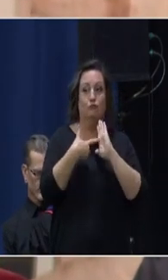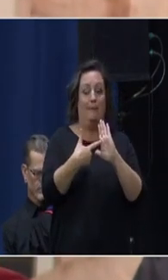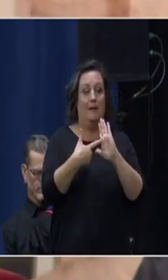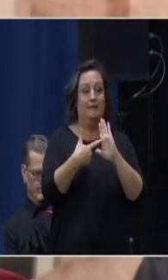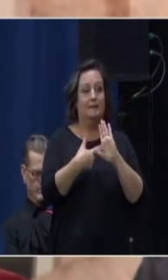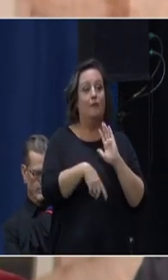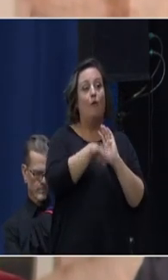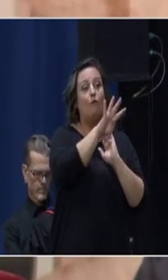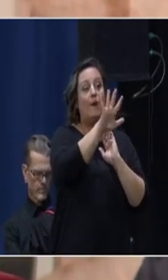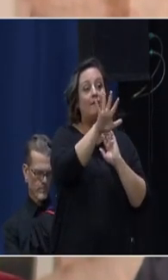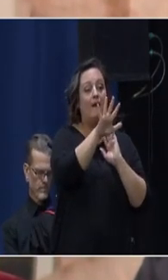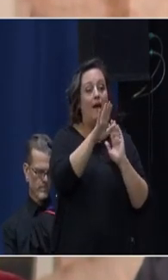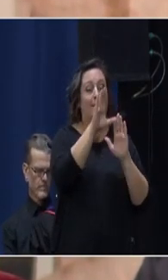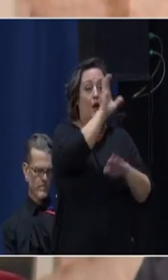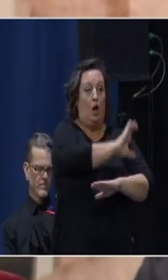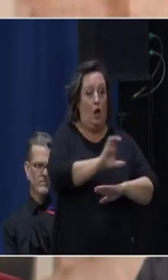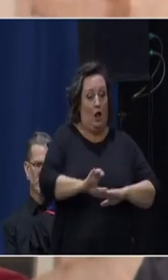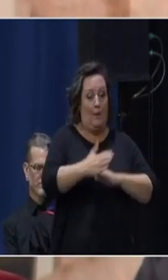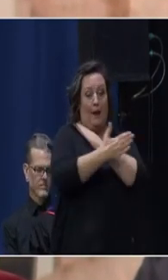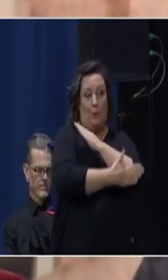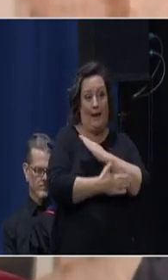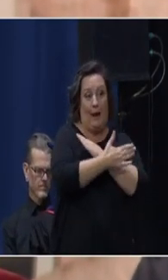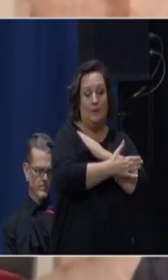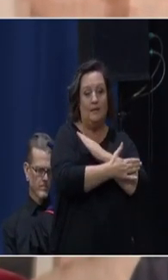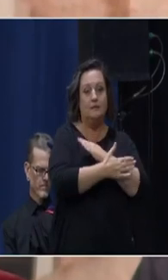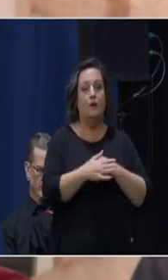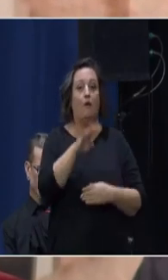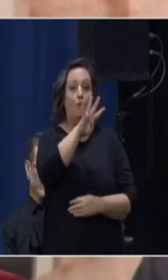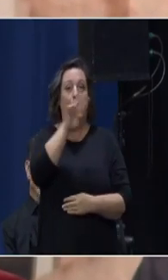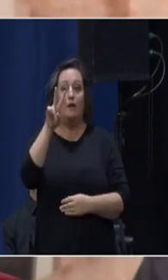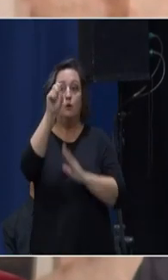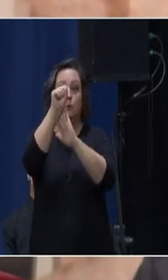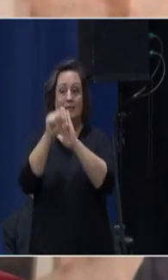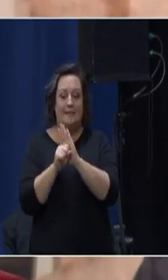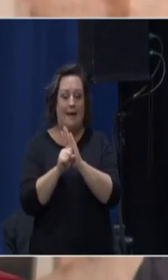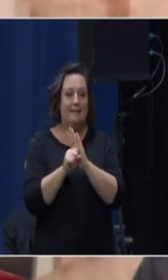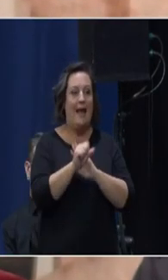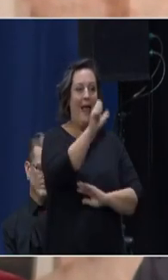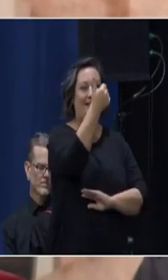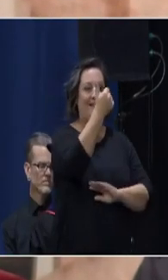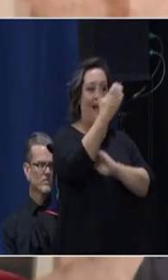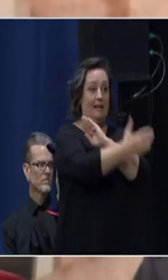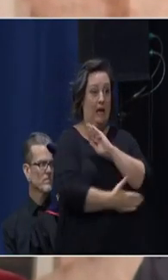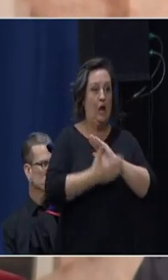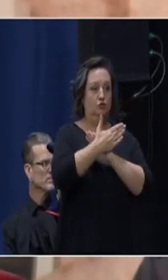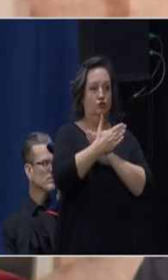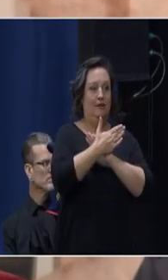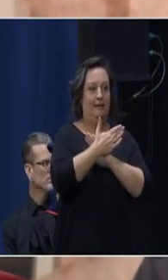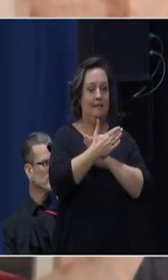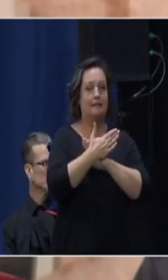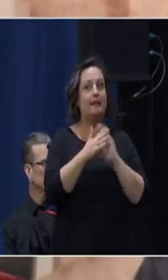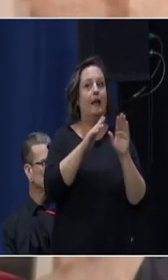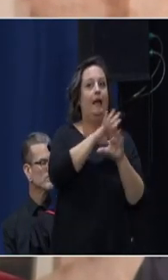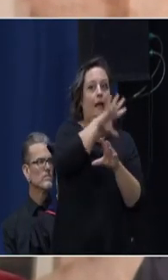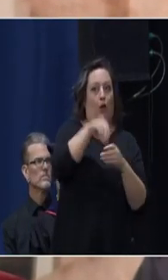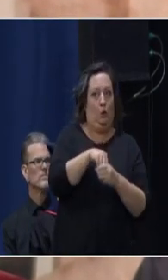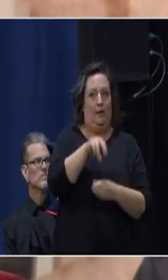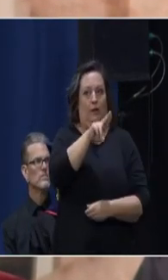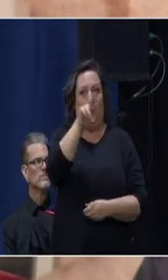Colorado counties, 42 states, and 10 countries in addition to the United States.